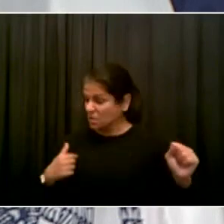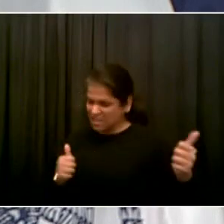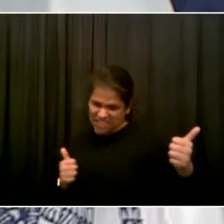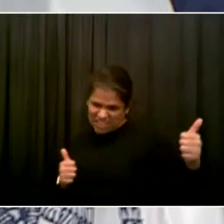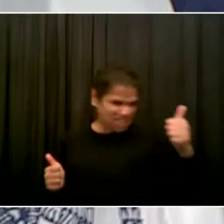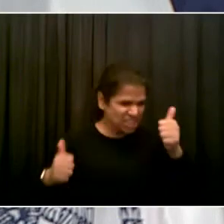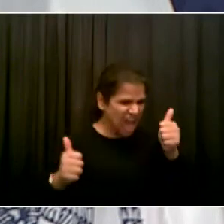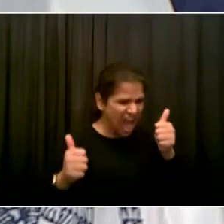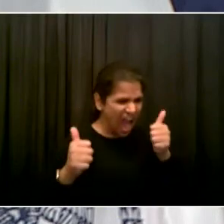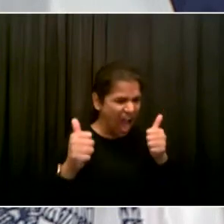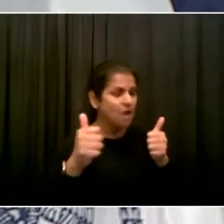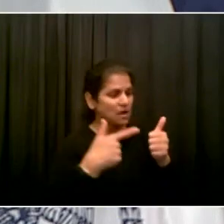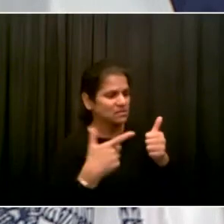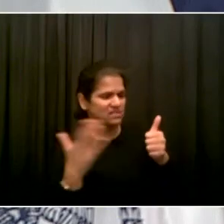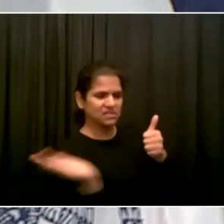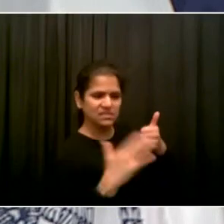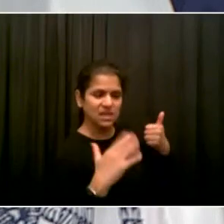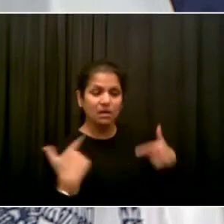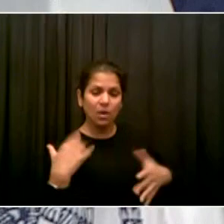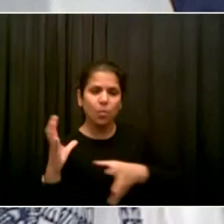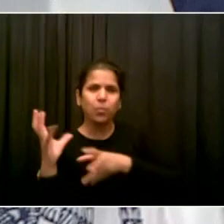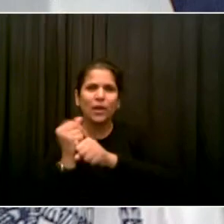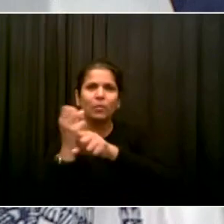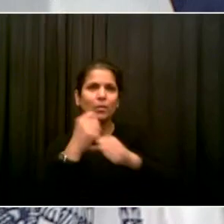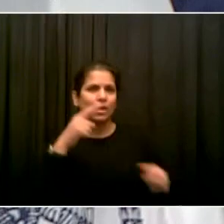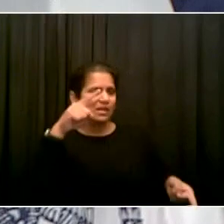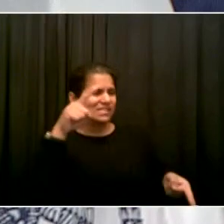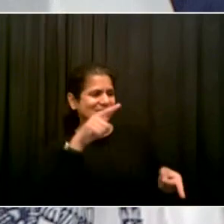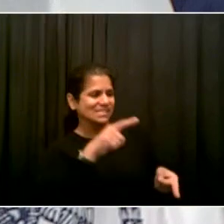right thing now so we can have the